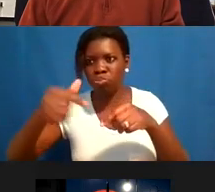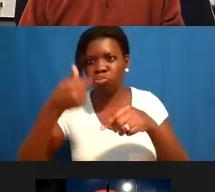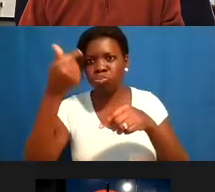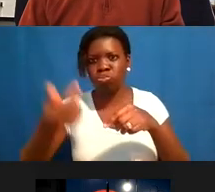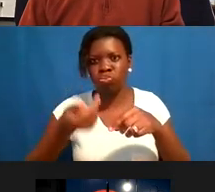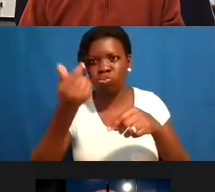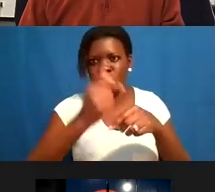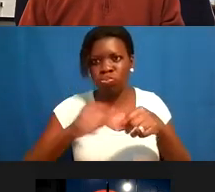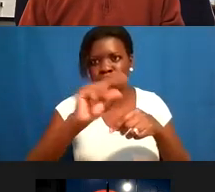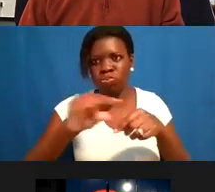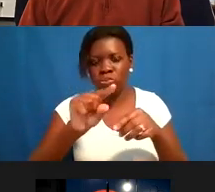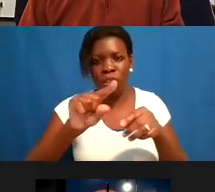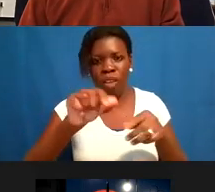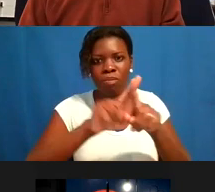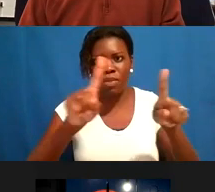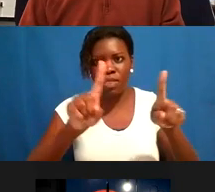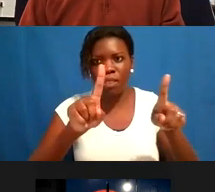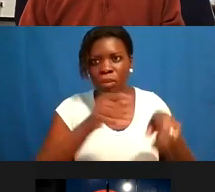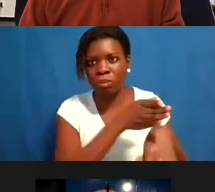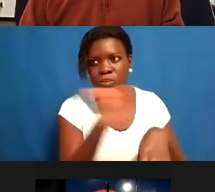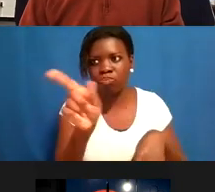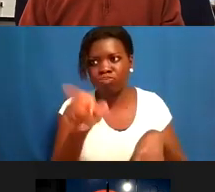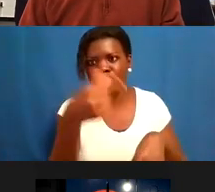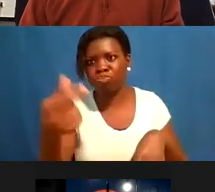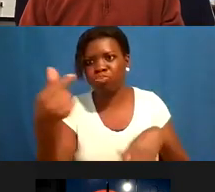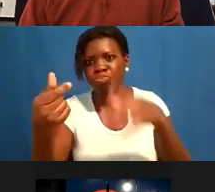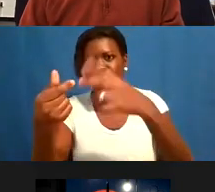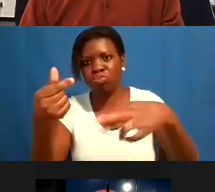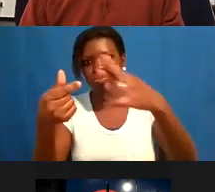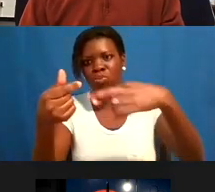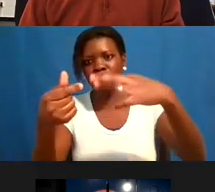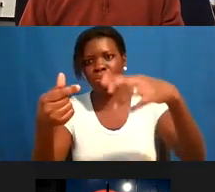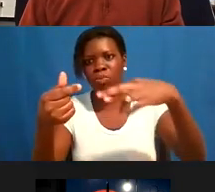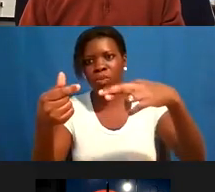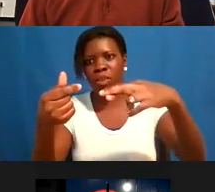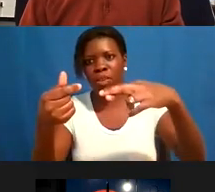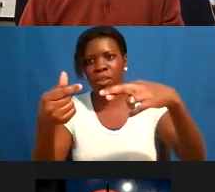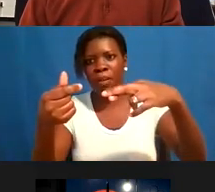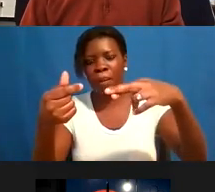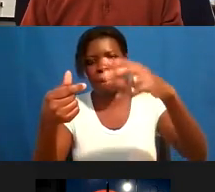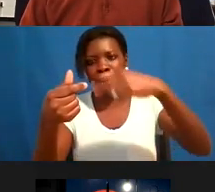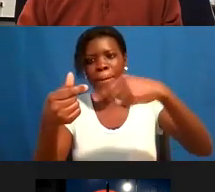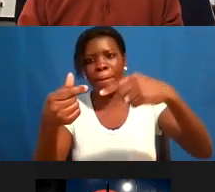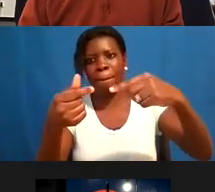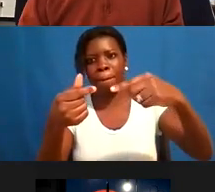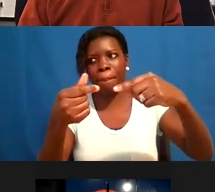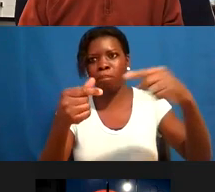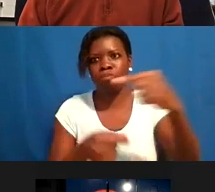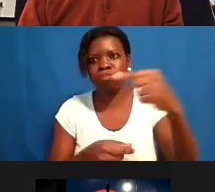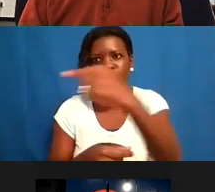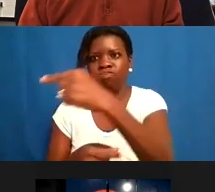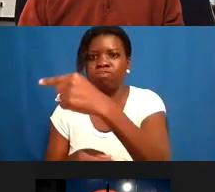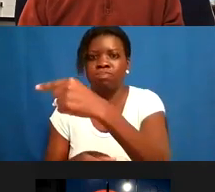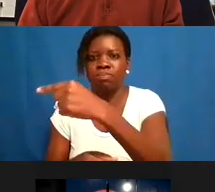randomly end up in another direction. The ropes will wind around each other, make the propeller again, and off the bacteria